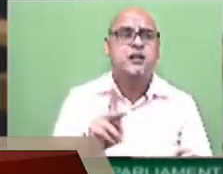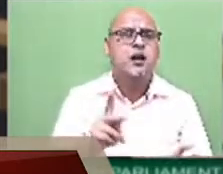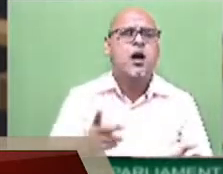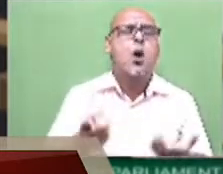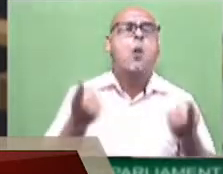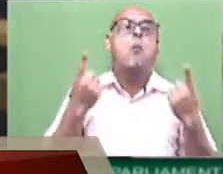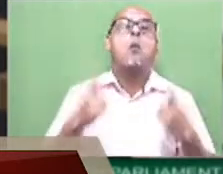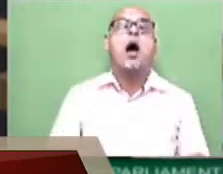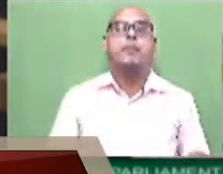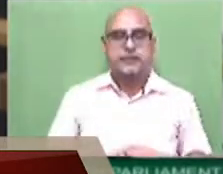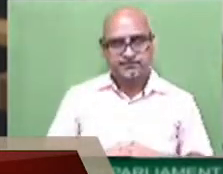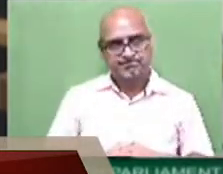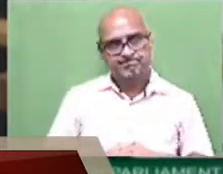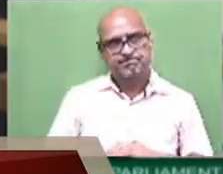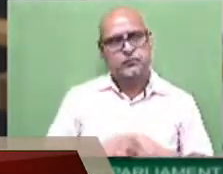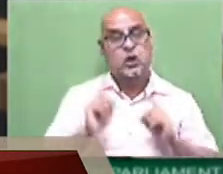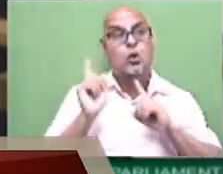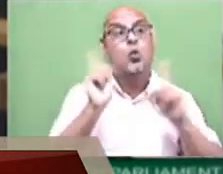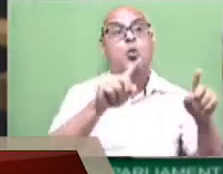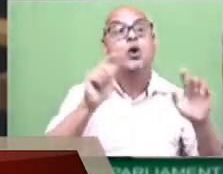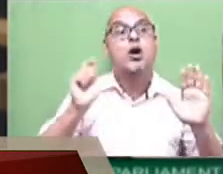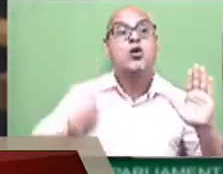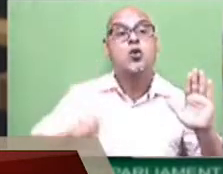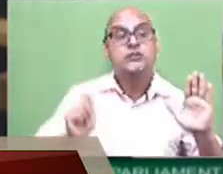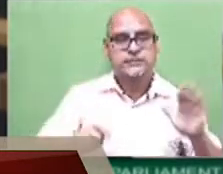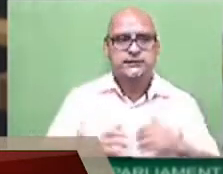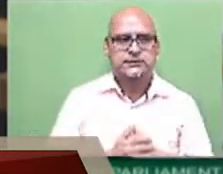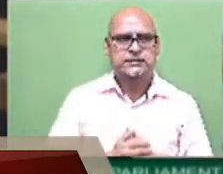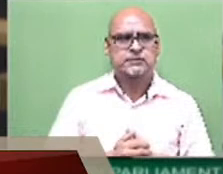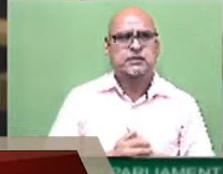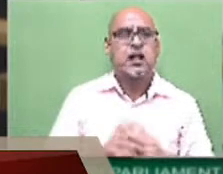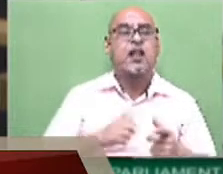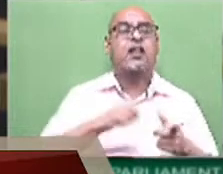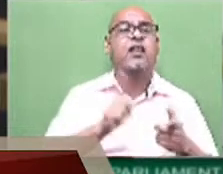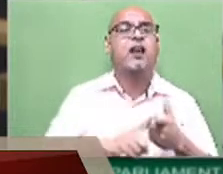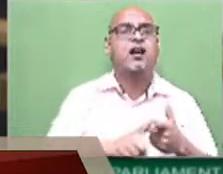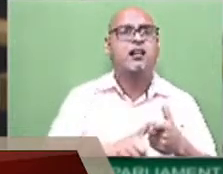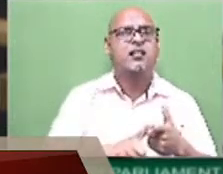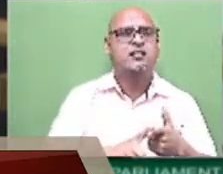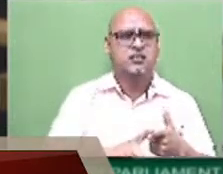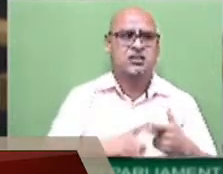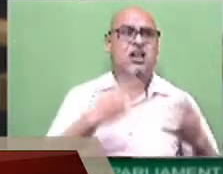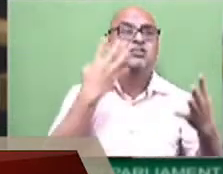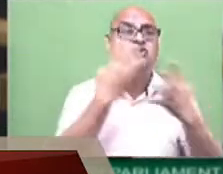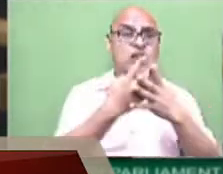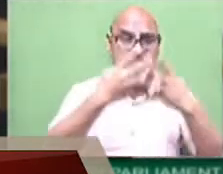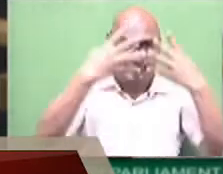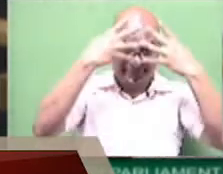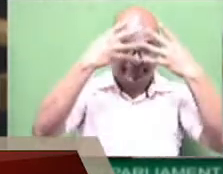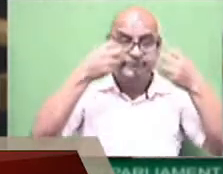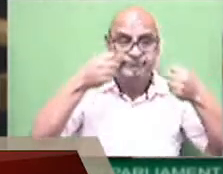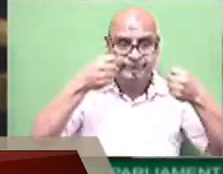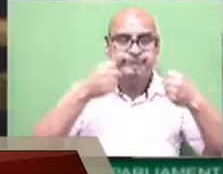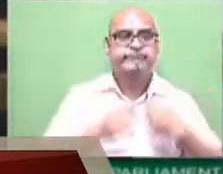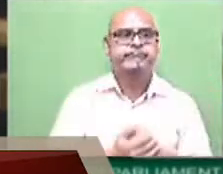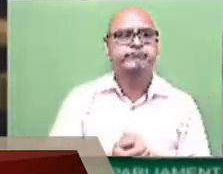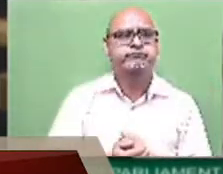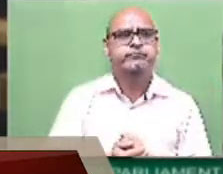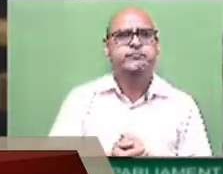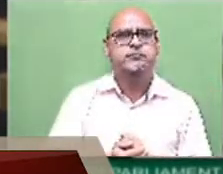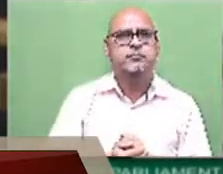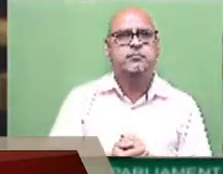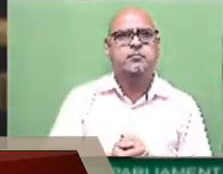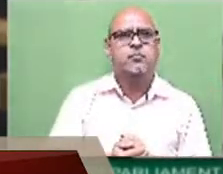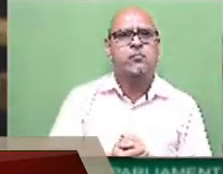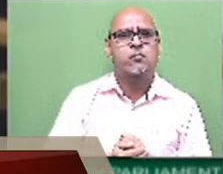also a sentence of imprisonment that can be imposed on that person who allegedly would have breached